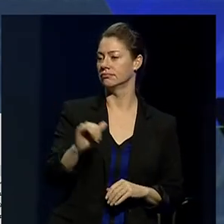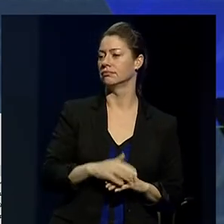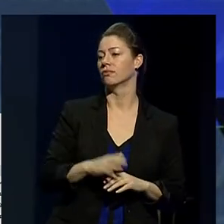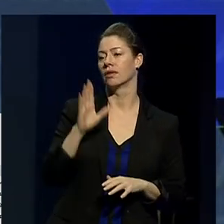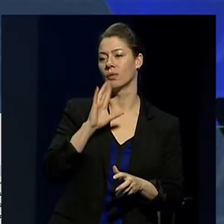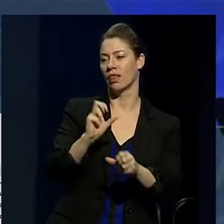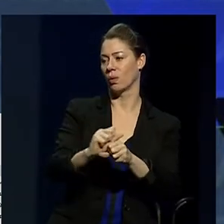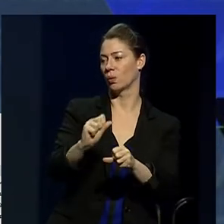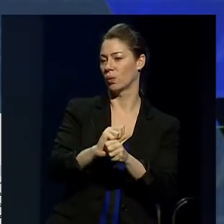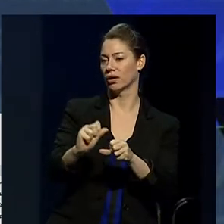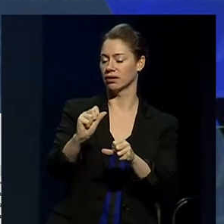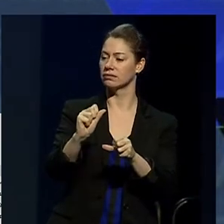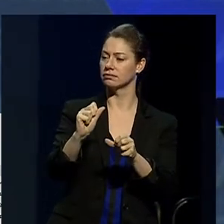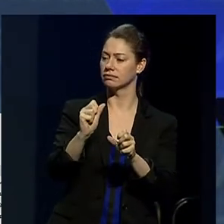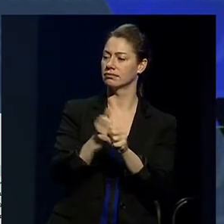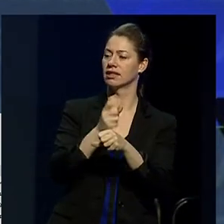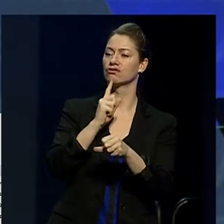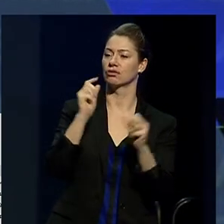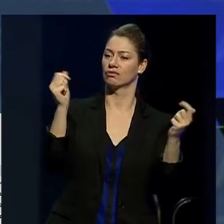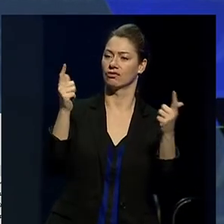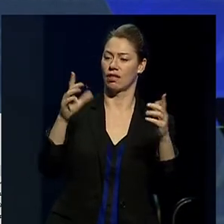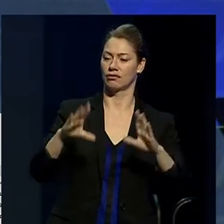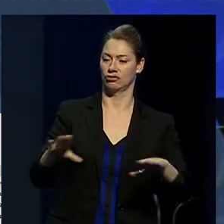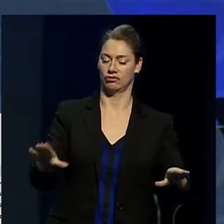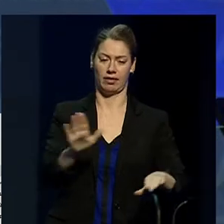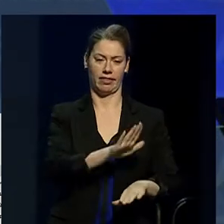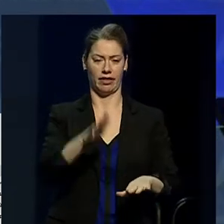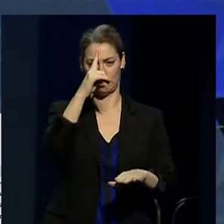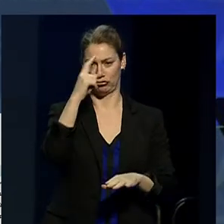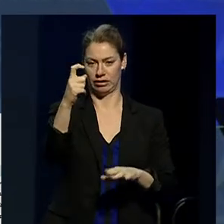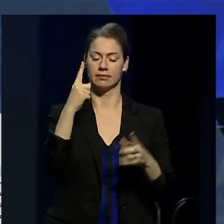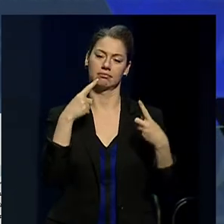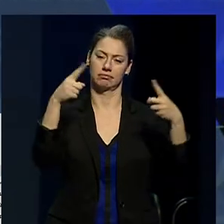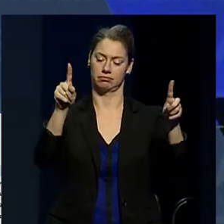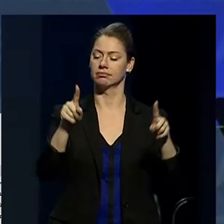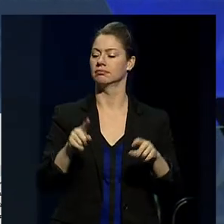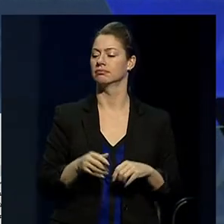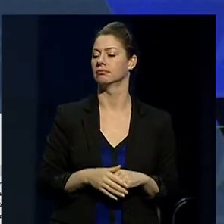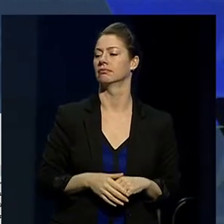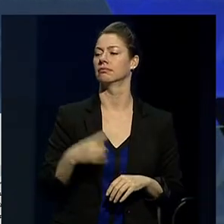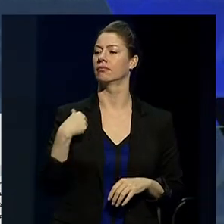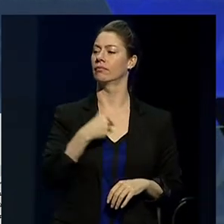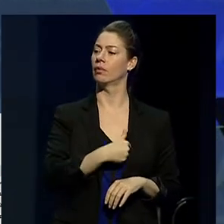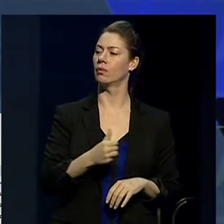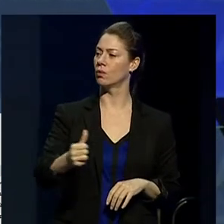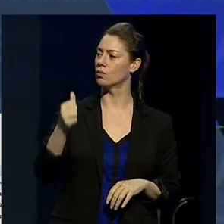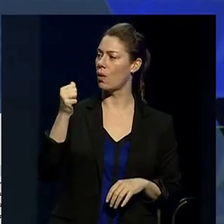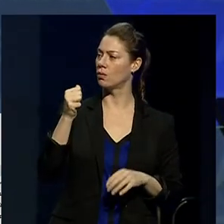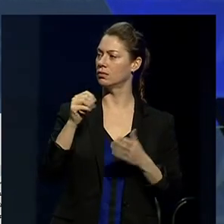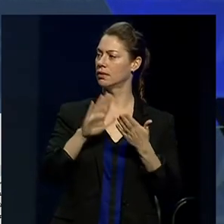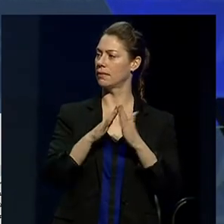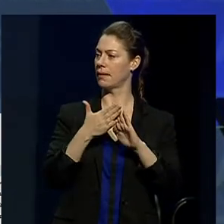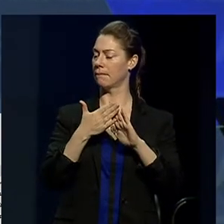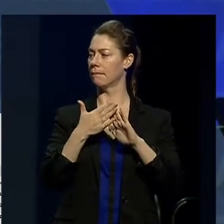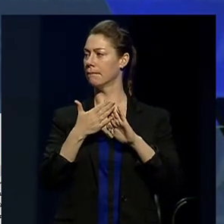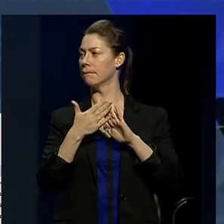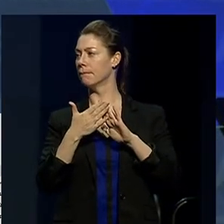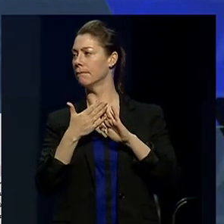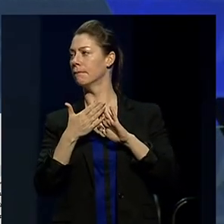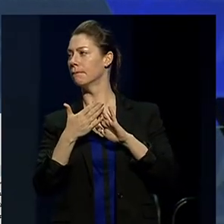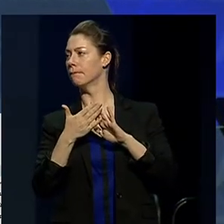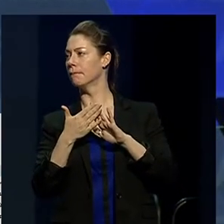see that every student, every child, has their dreams come true. And we will not become an arm of ICE. Our schools will not